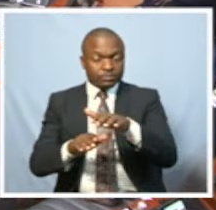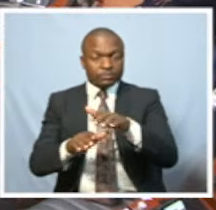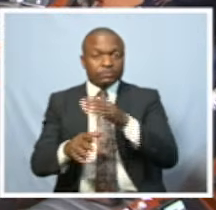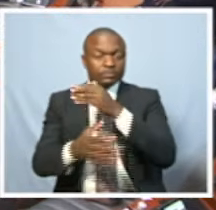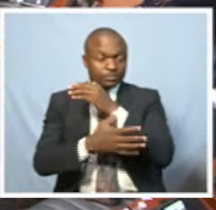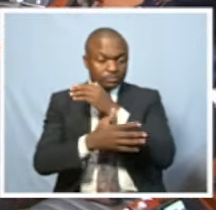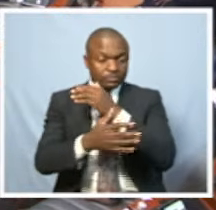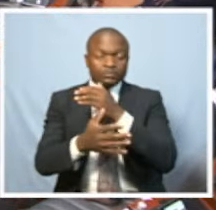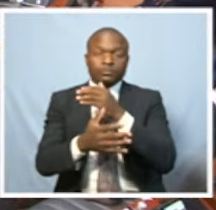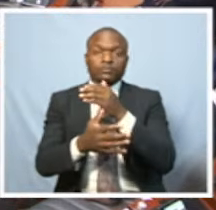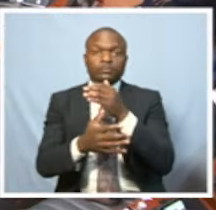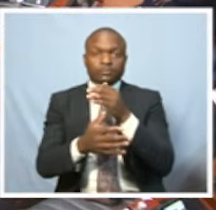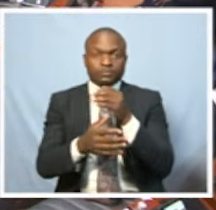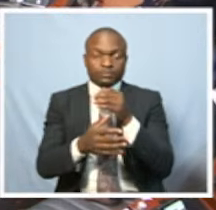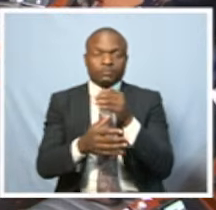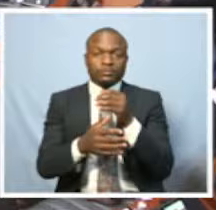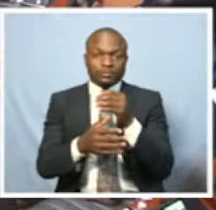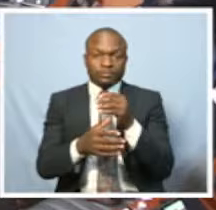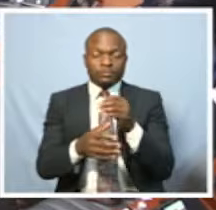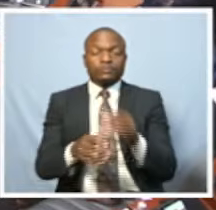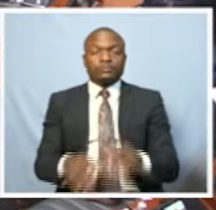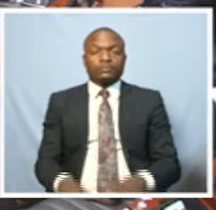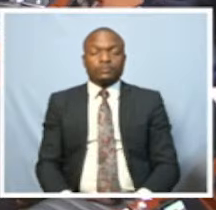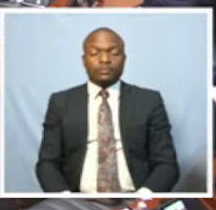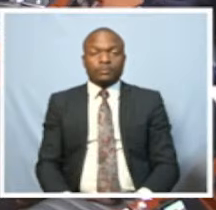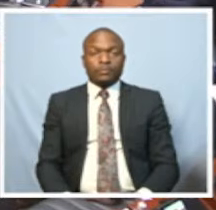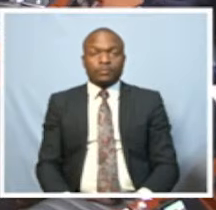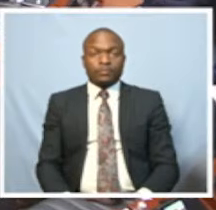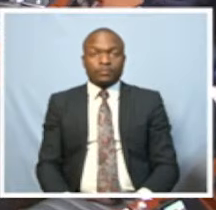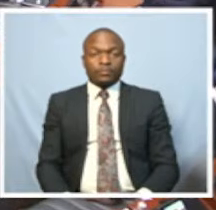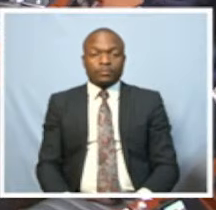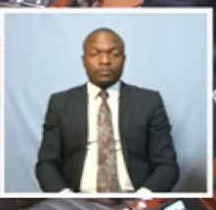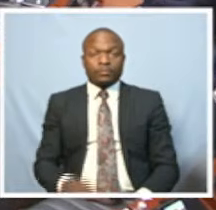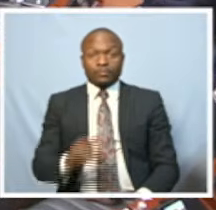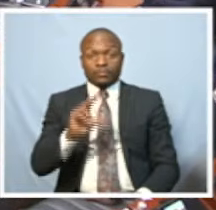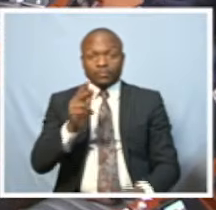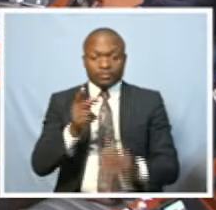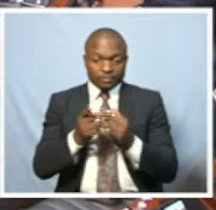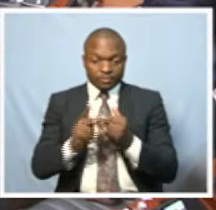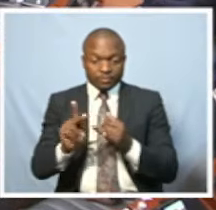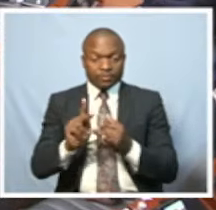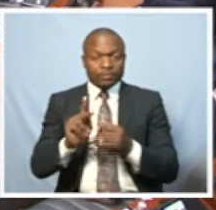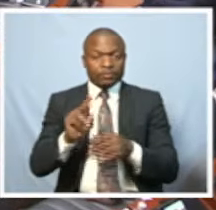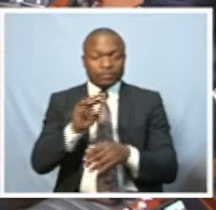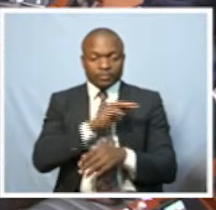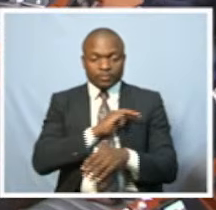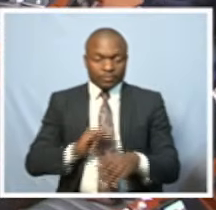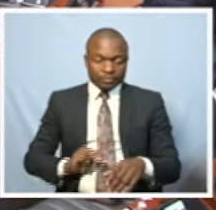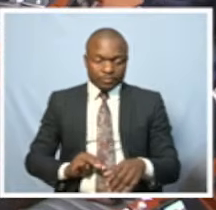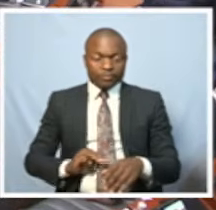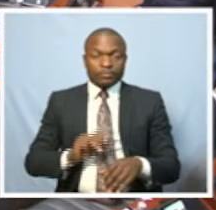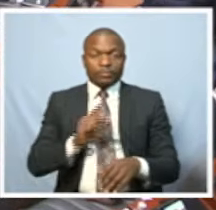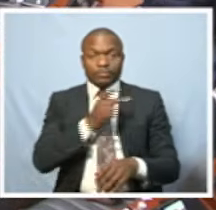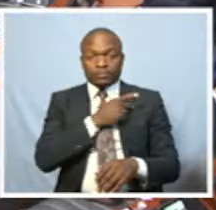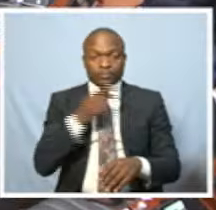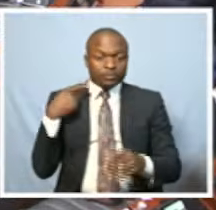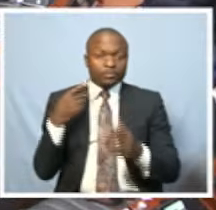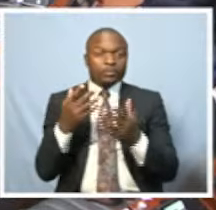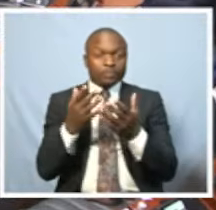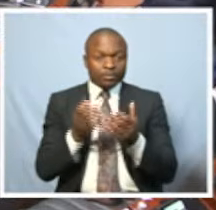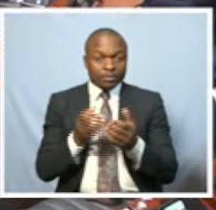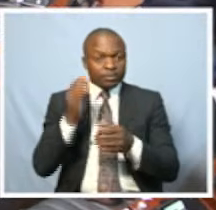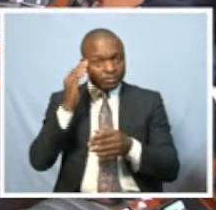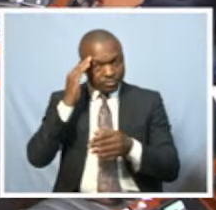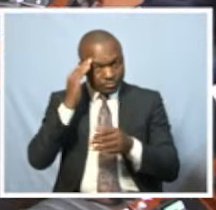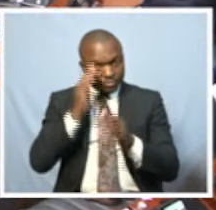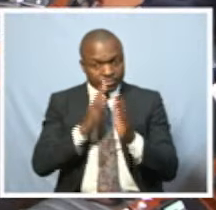maternal and infant mortalities. And then in the third part of the question, the Member of Parliament for Chinsali wanted to find out the measures